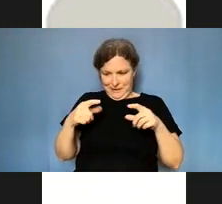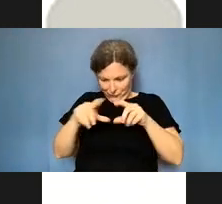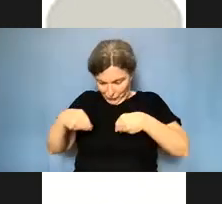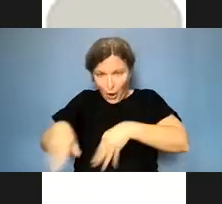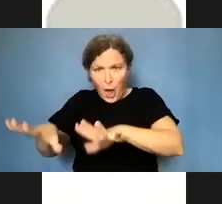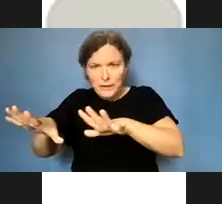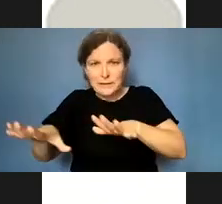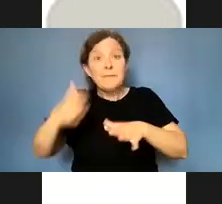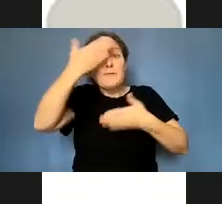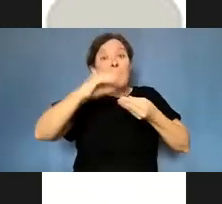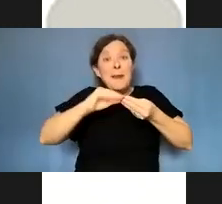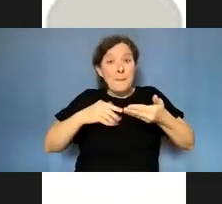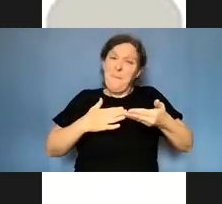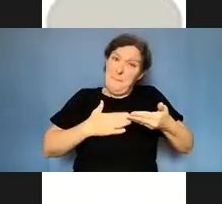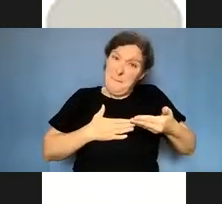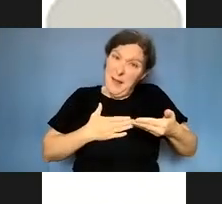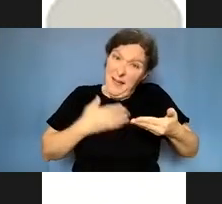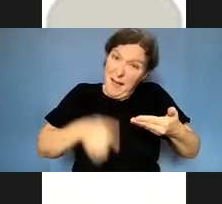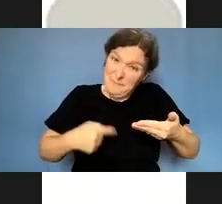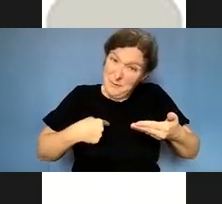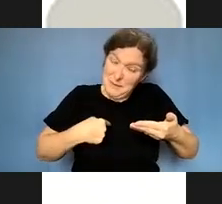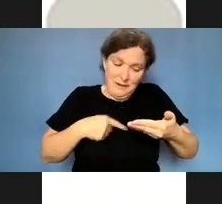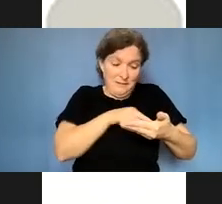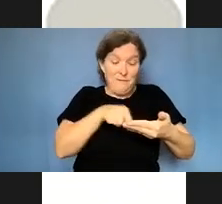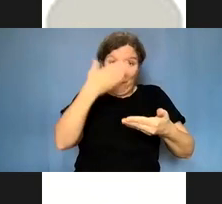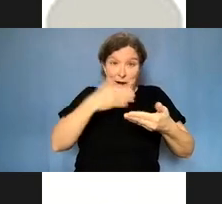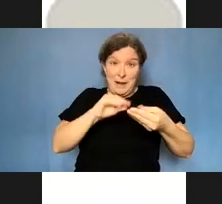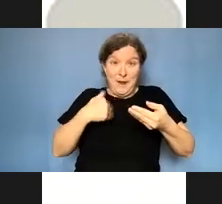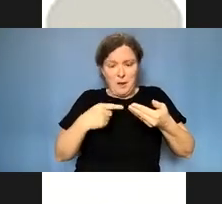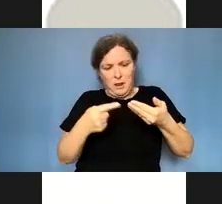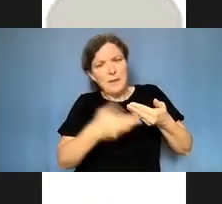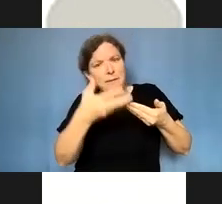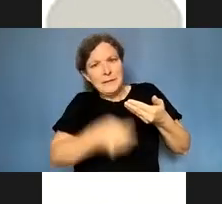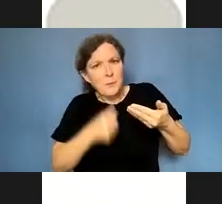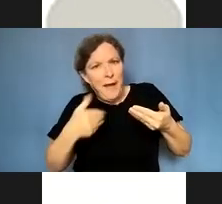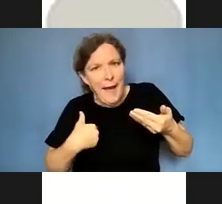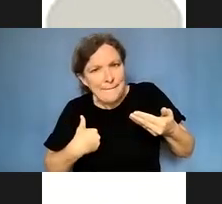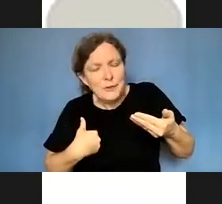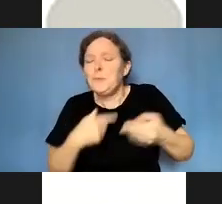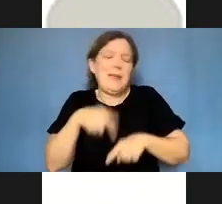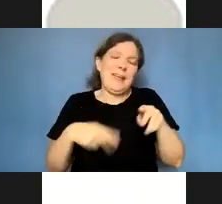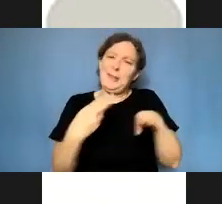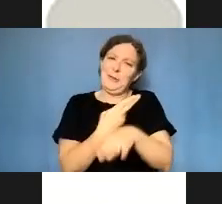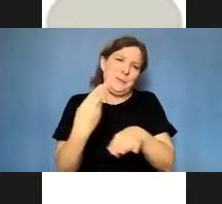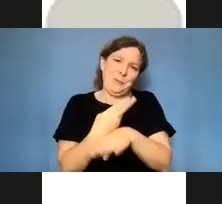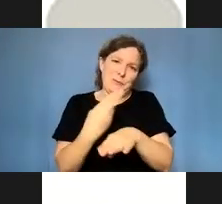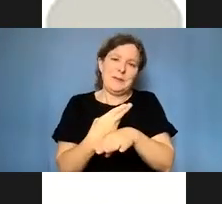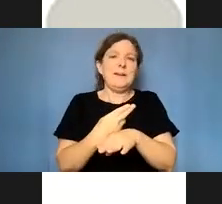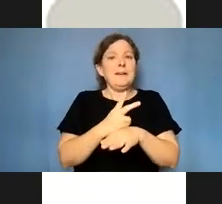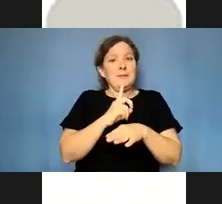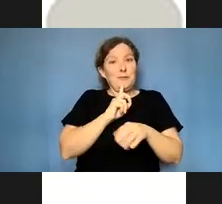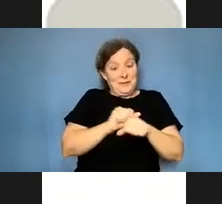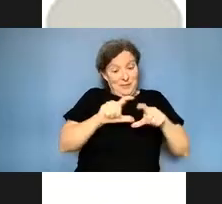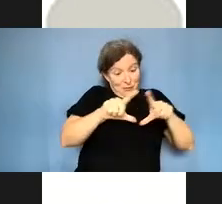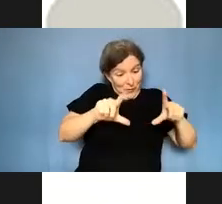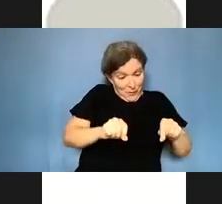was actually my situation until recently, you can't use that portal. You need to have the actual card or have a record of